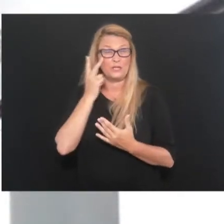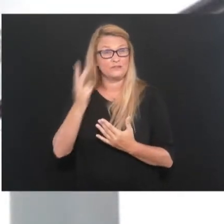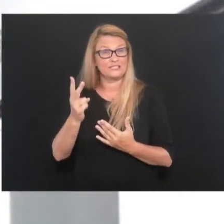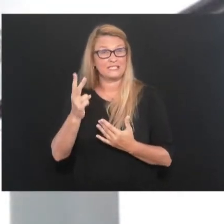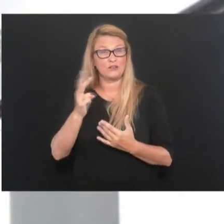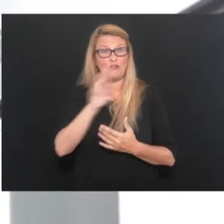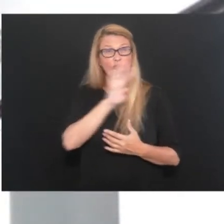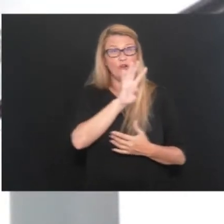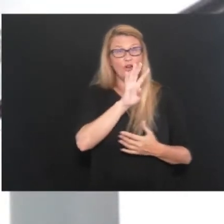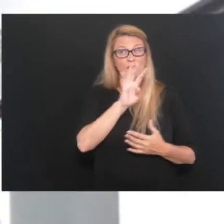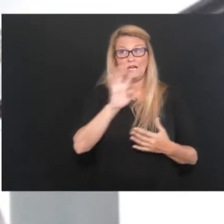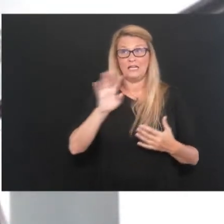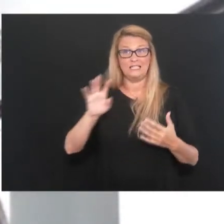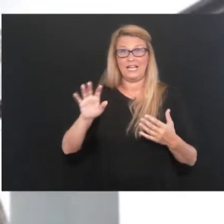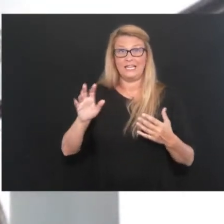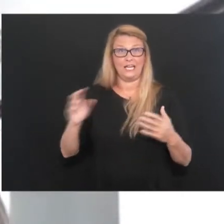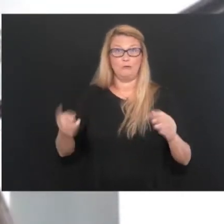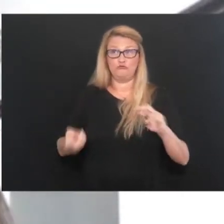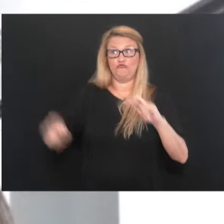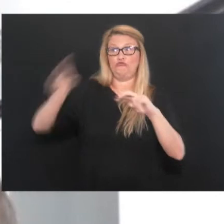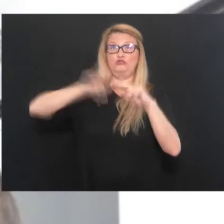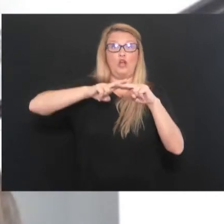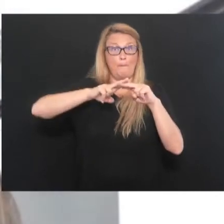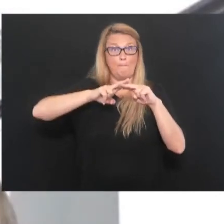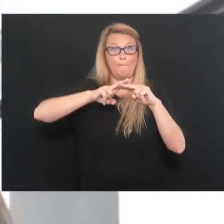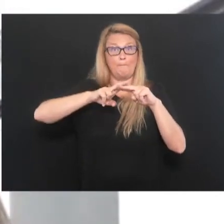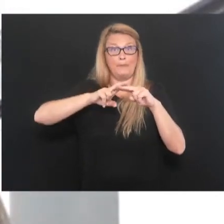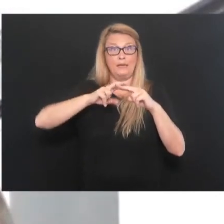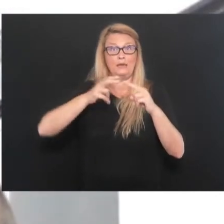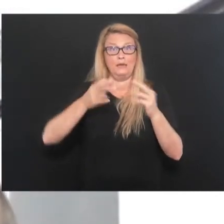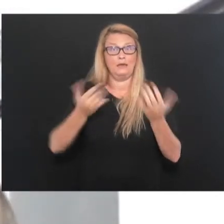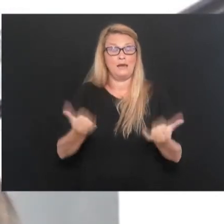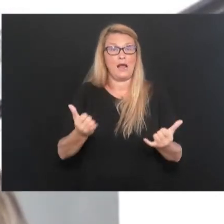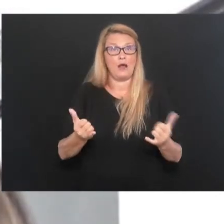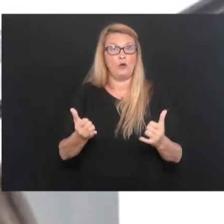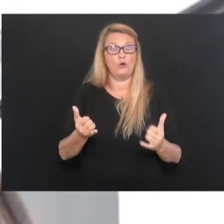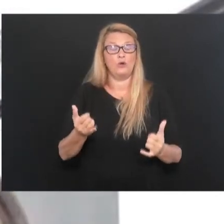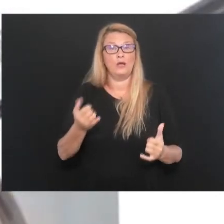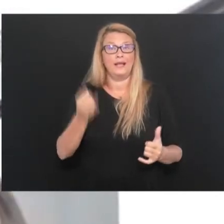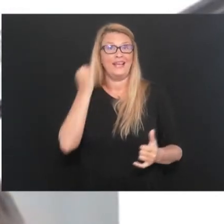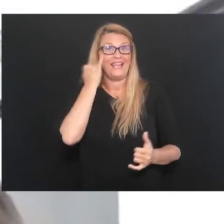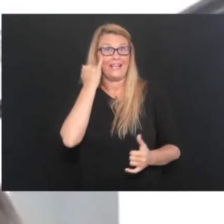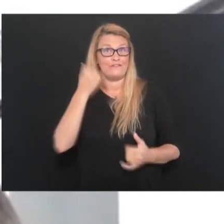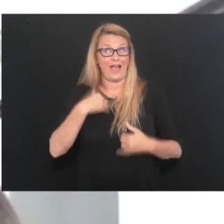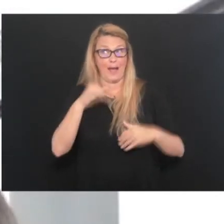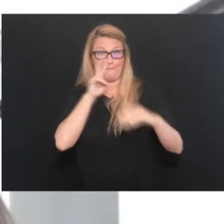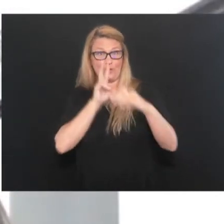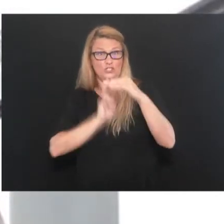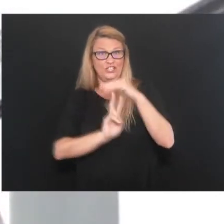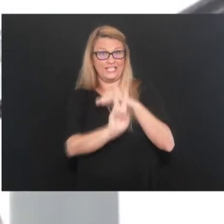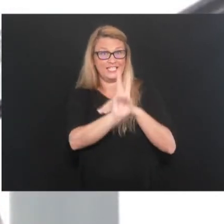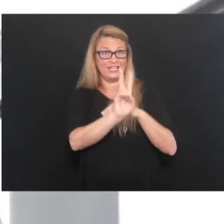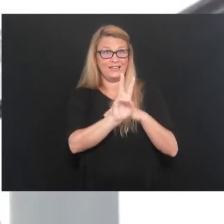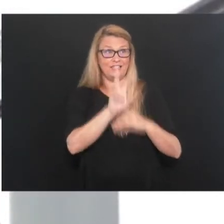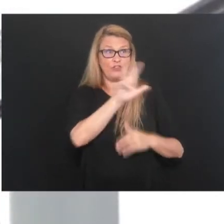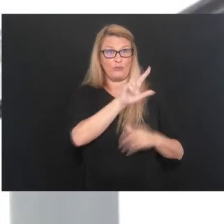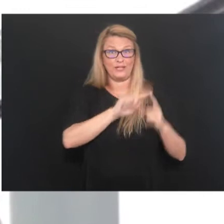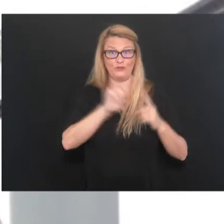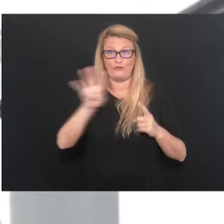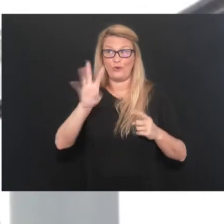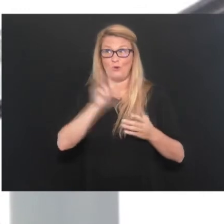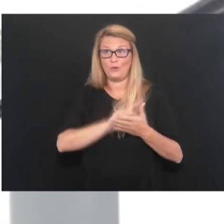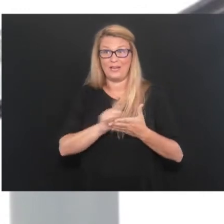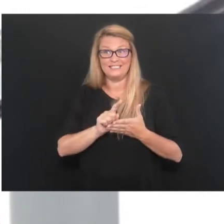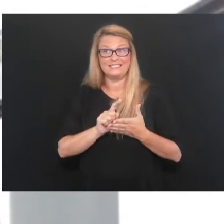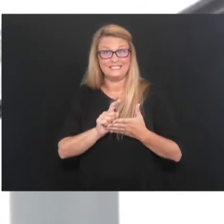4 to 6-fold jump in cases. So if I were to have to predict something, it takes 3 to 4 weeks the last couple